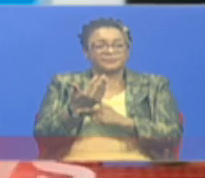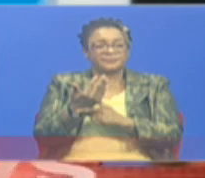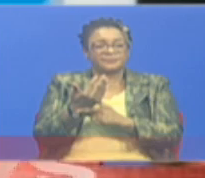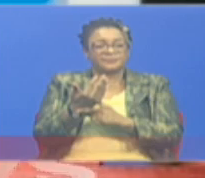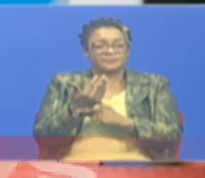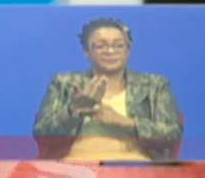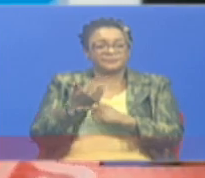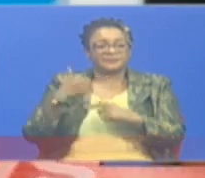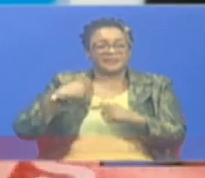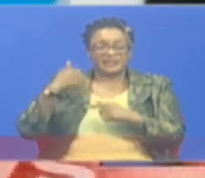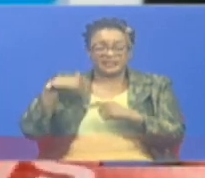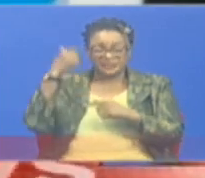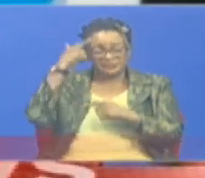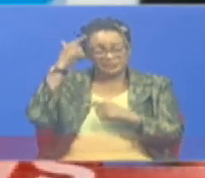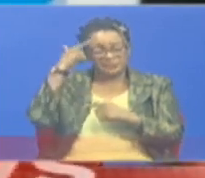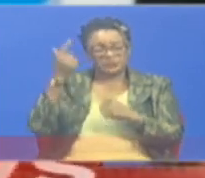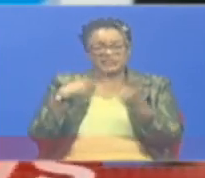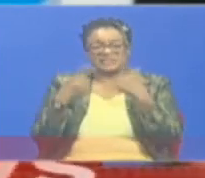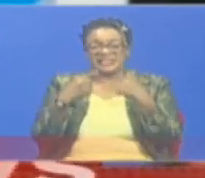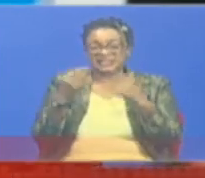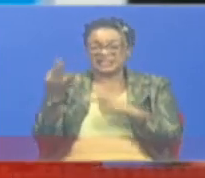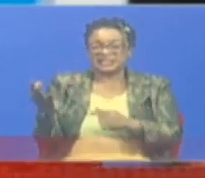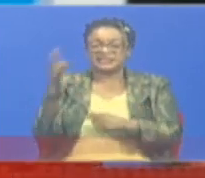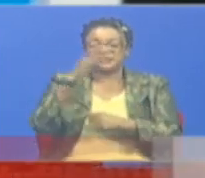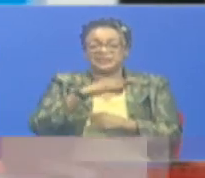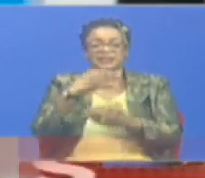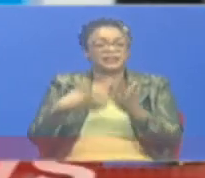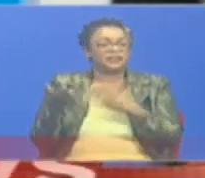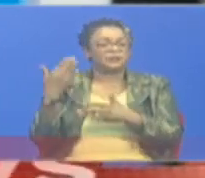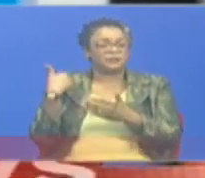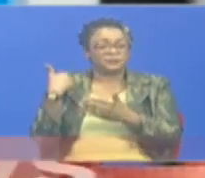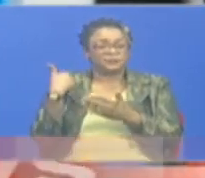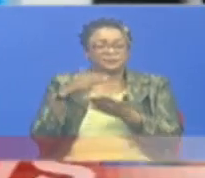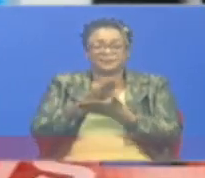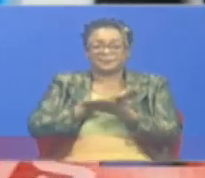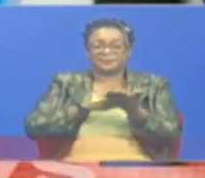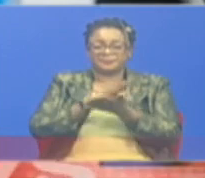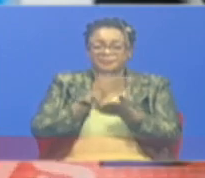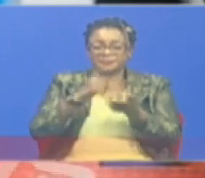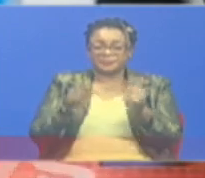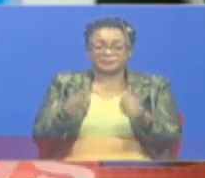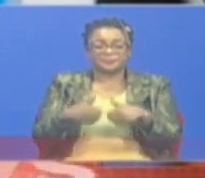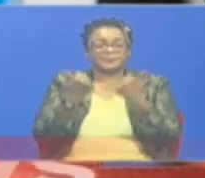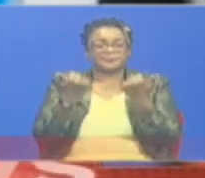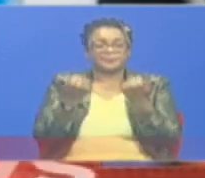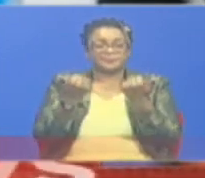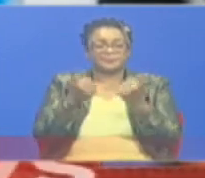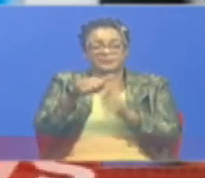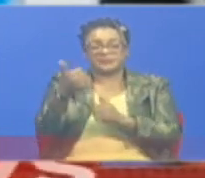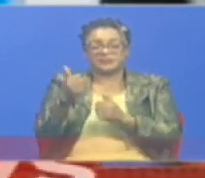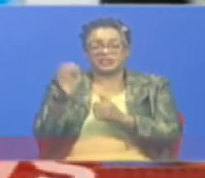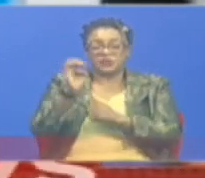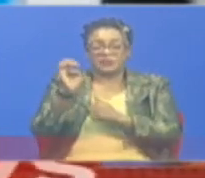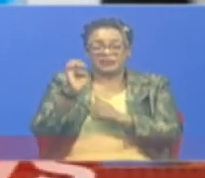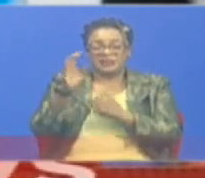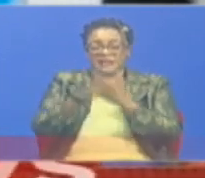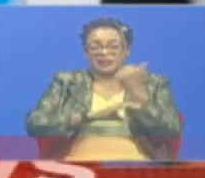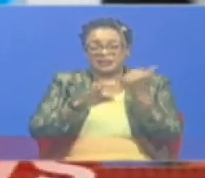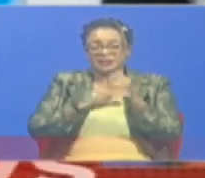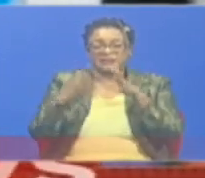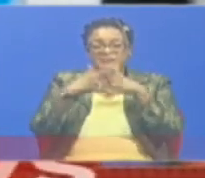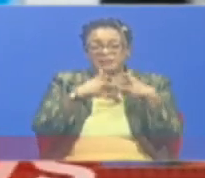We discussed this at length 2 or 3 days ago, based on what is happening in other European countries, in